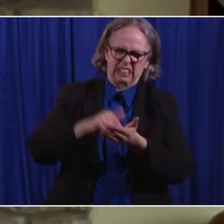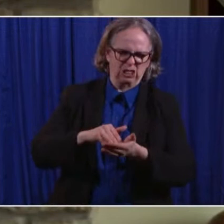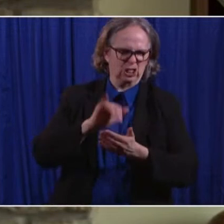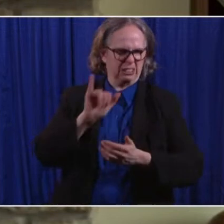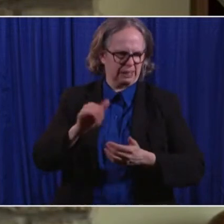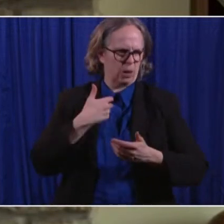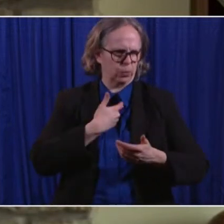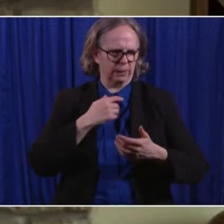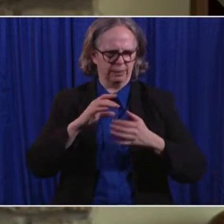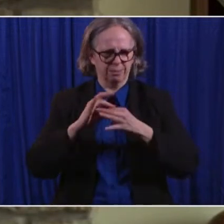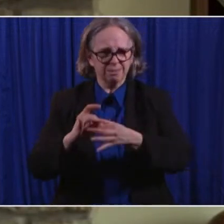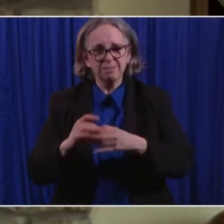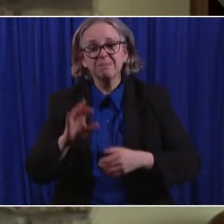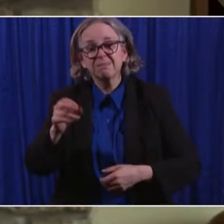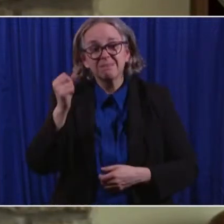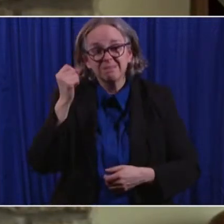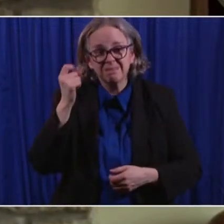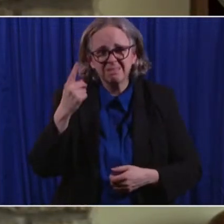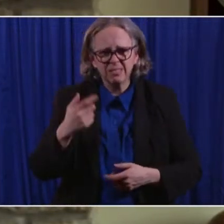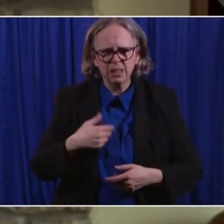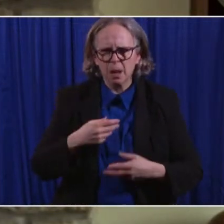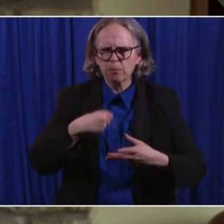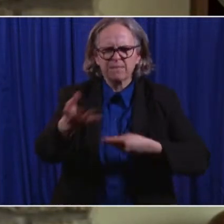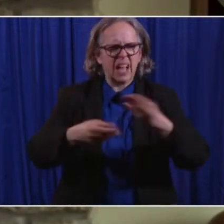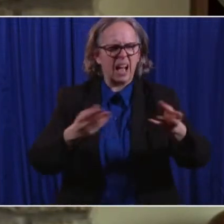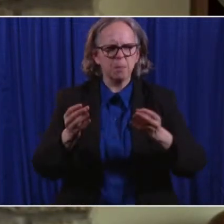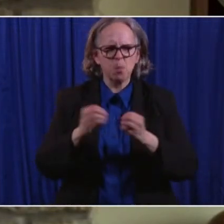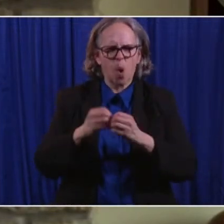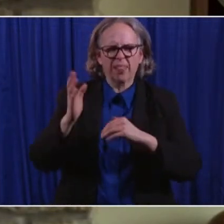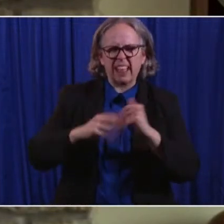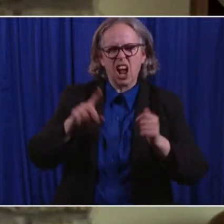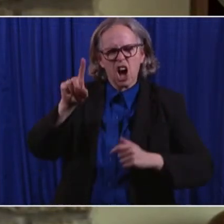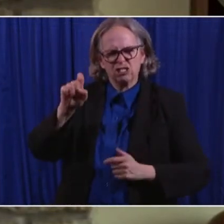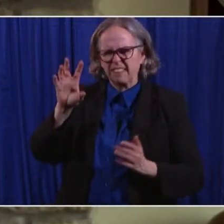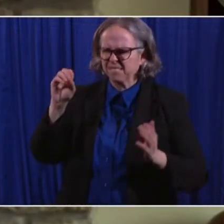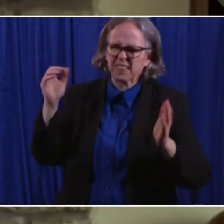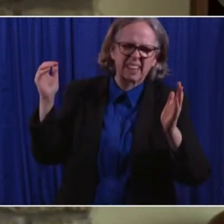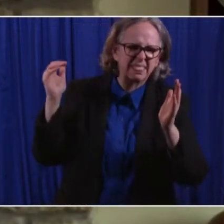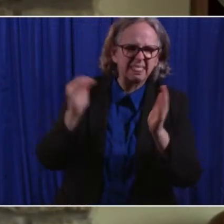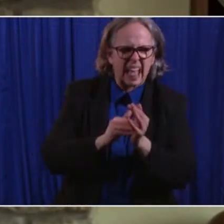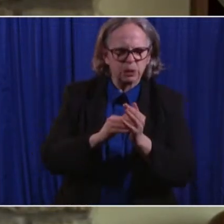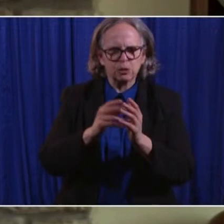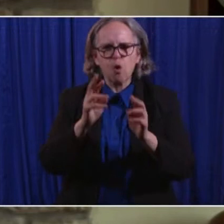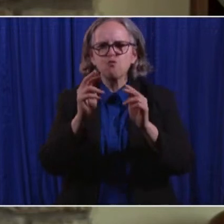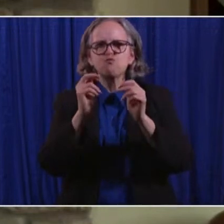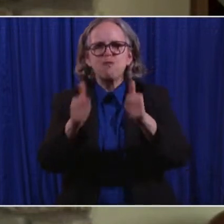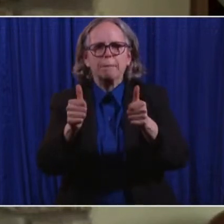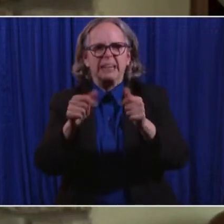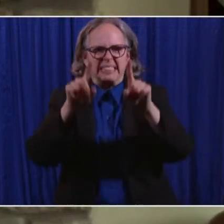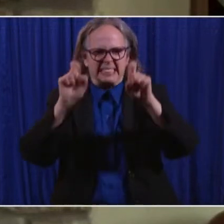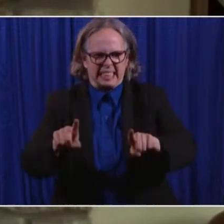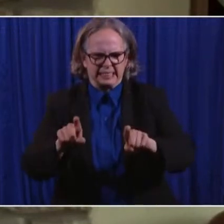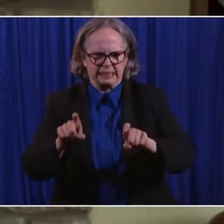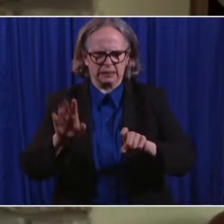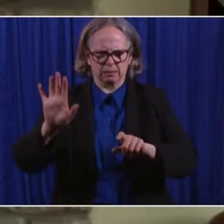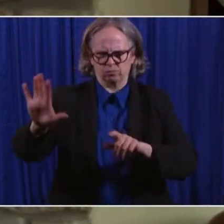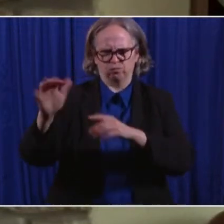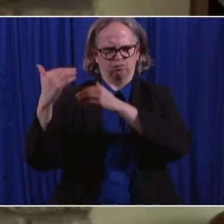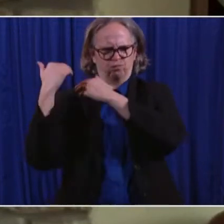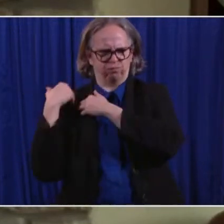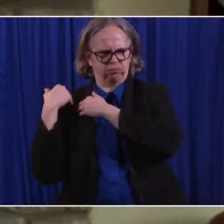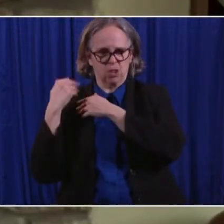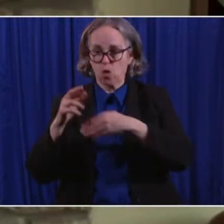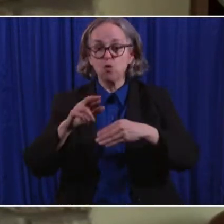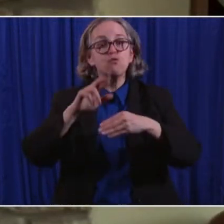than 150,000 rapid tests that can be administered right on site at these clinics.